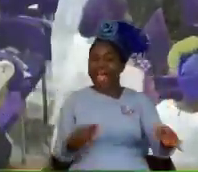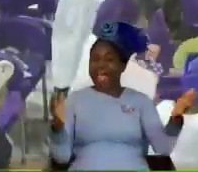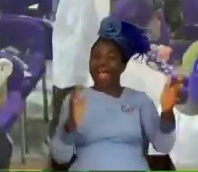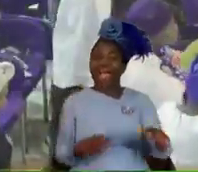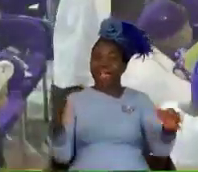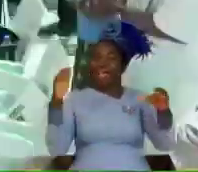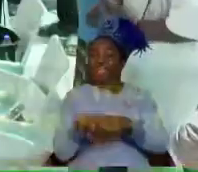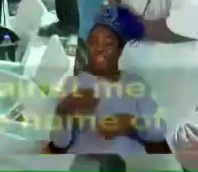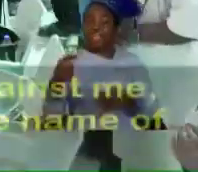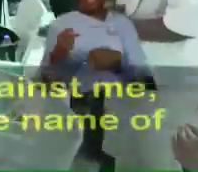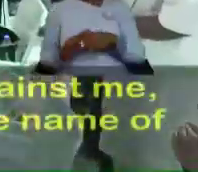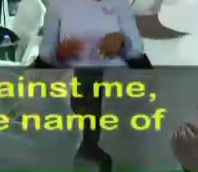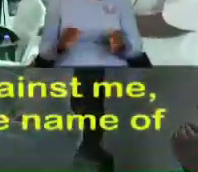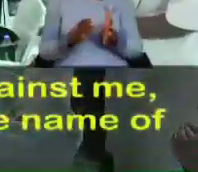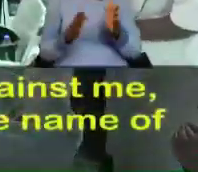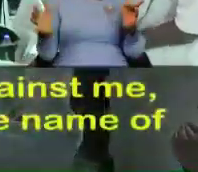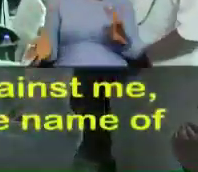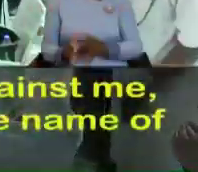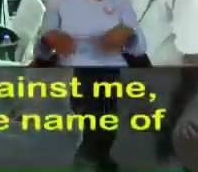In the name of Jesus.